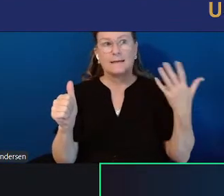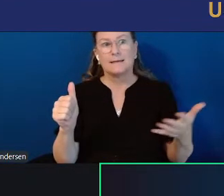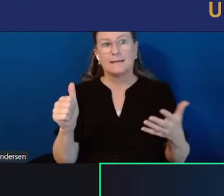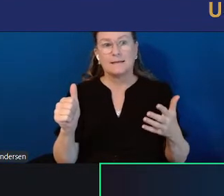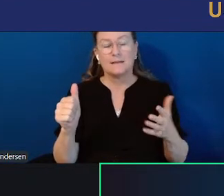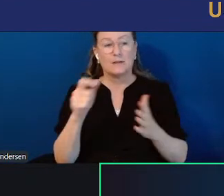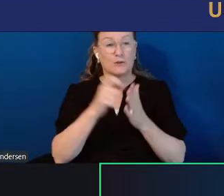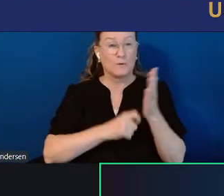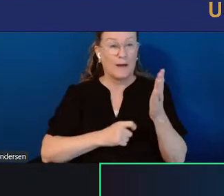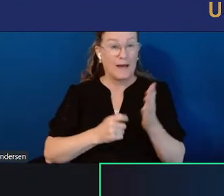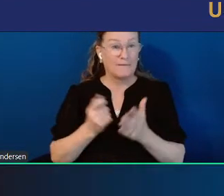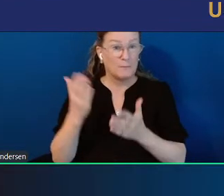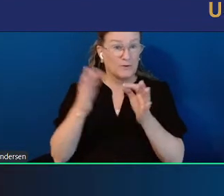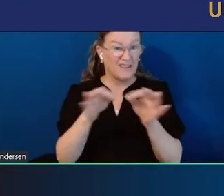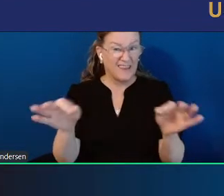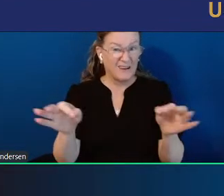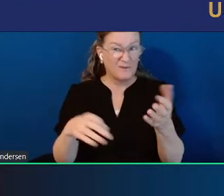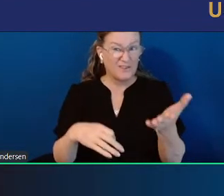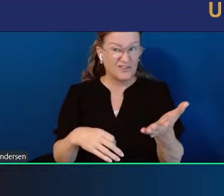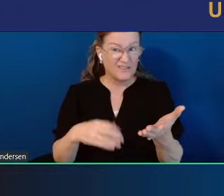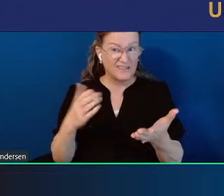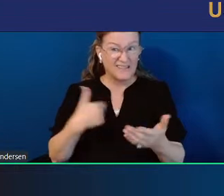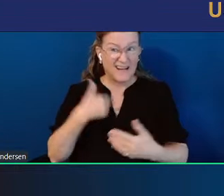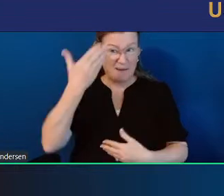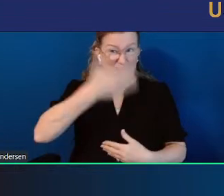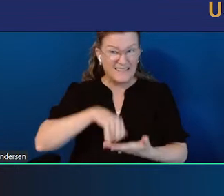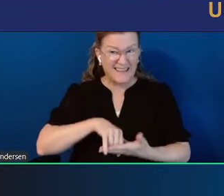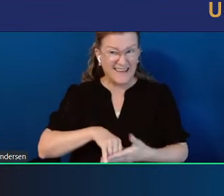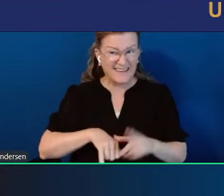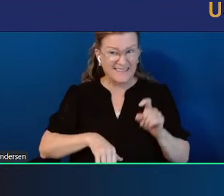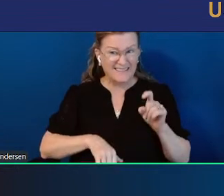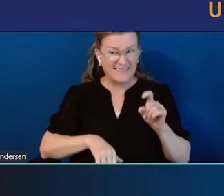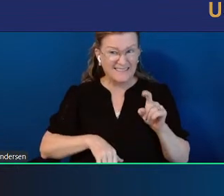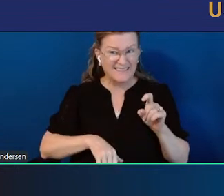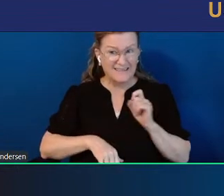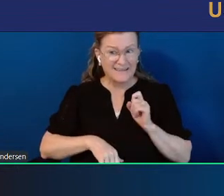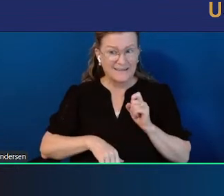draft motion language. Maybe I missed it in the